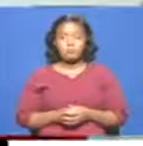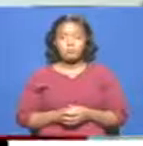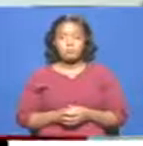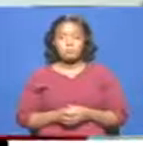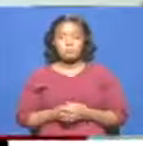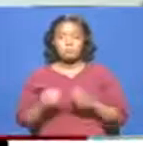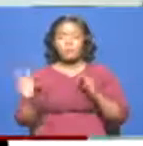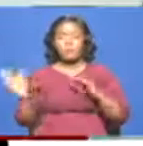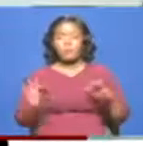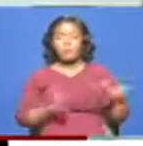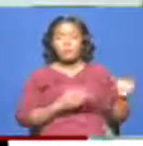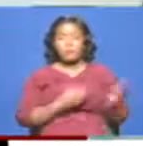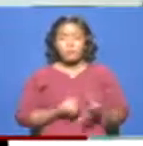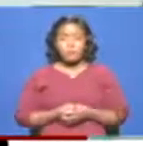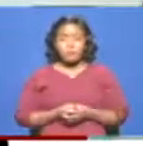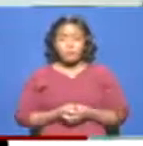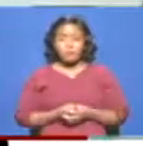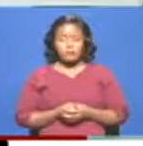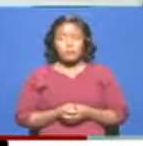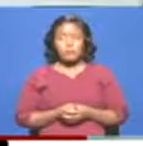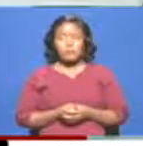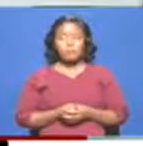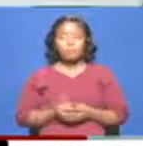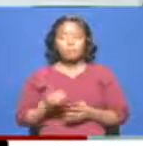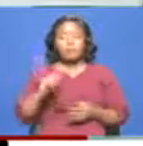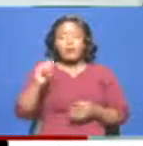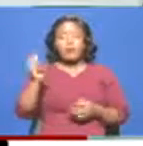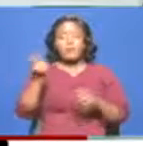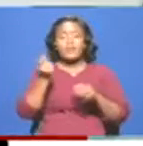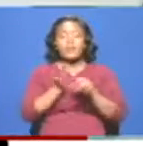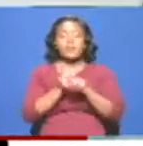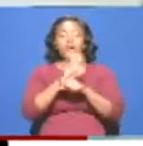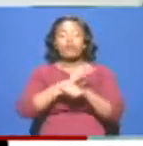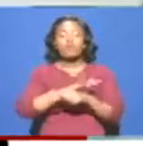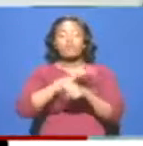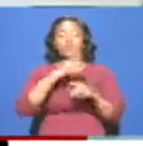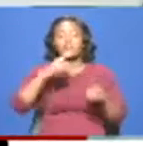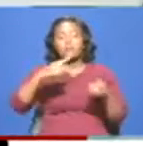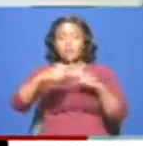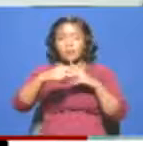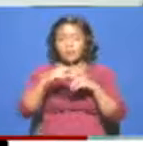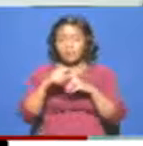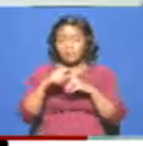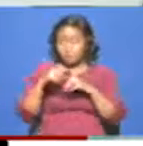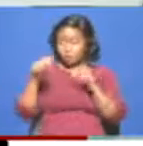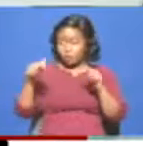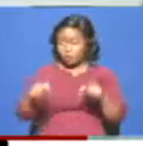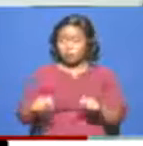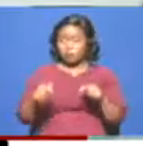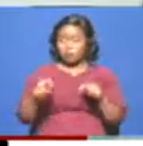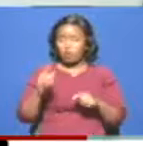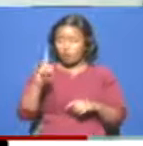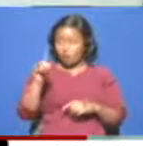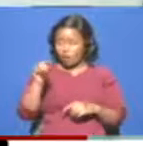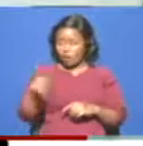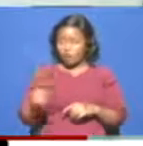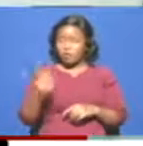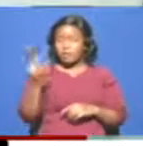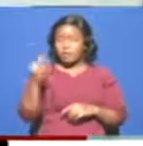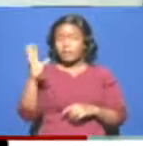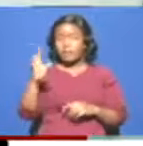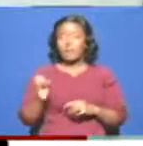Let's focus on Kenya's COVID-19 situation. And Kenya's COVID-19 positivity rate on Wednesday stood at 1.3% after 69 people